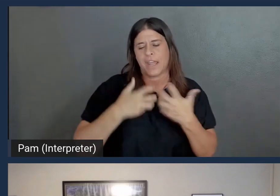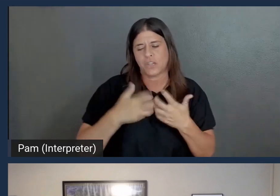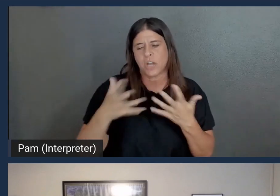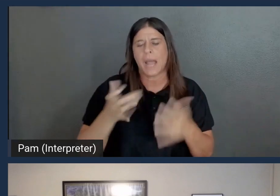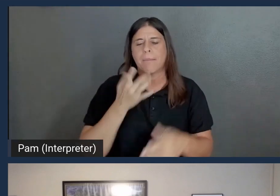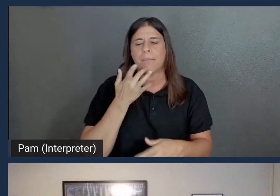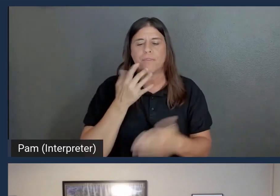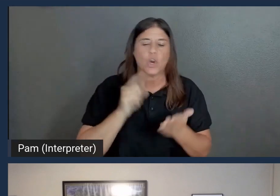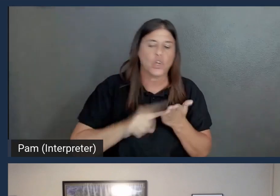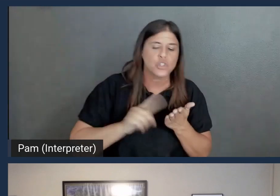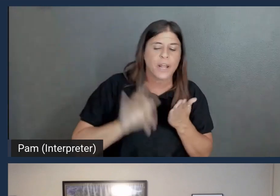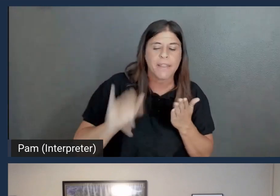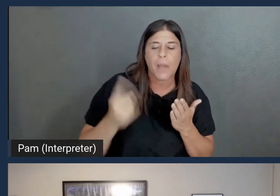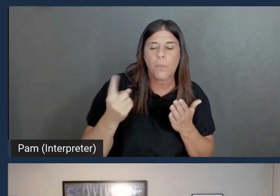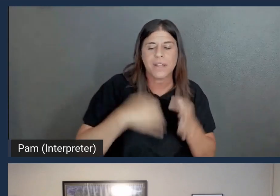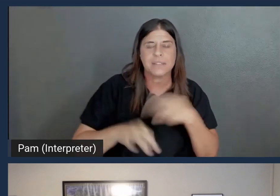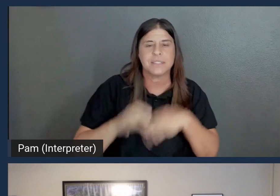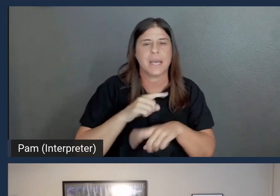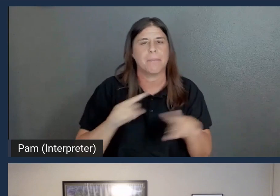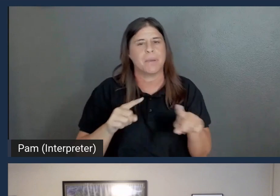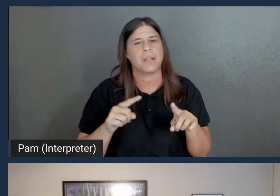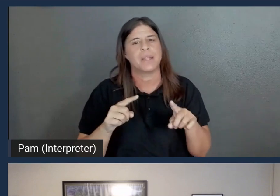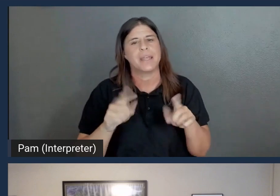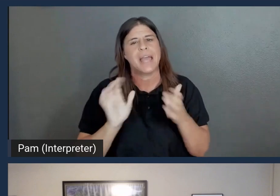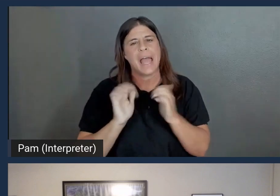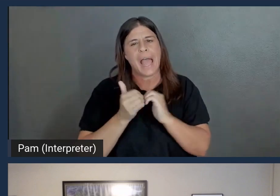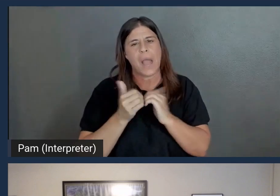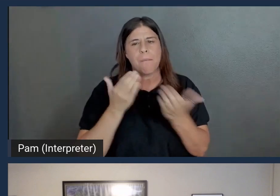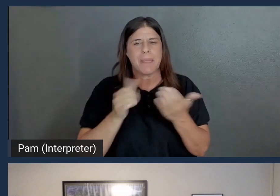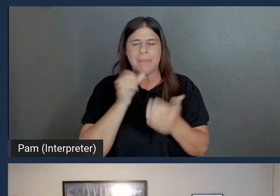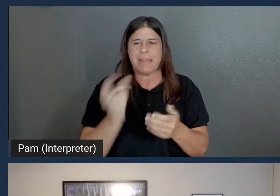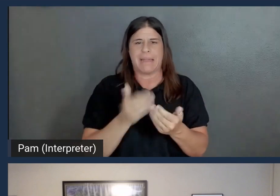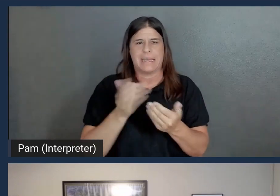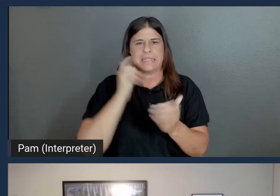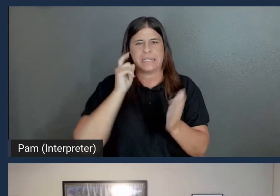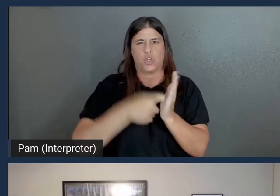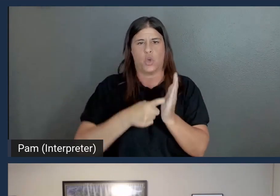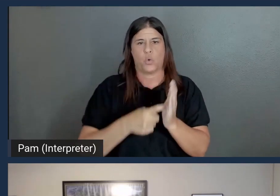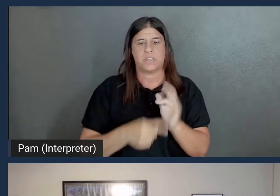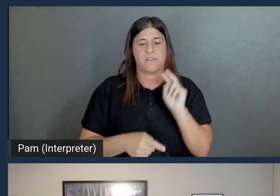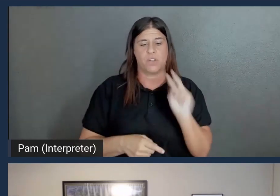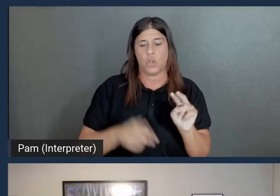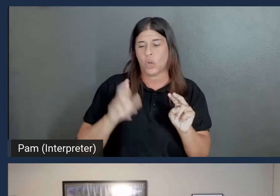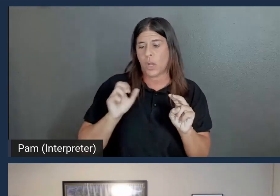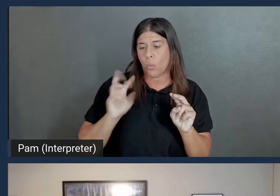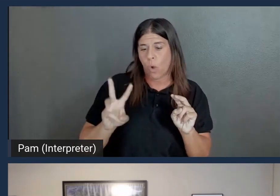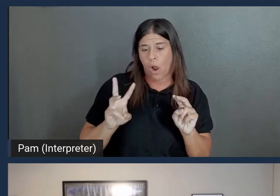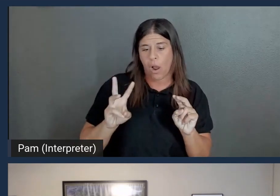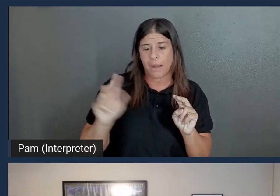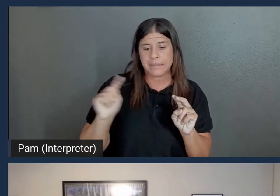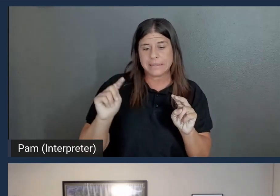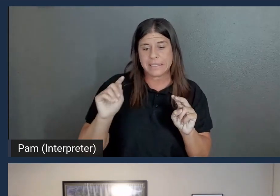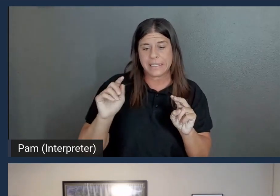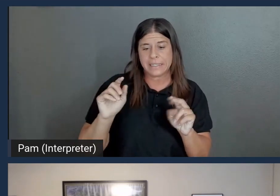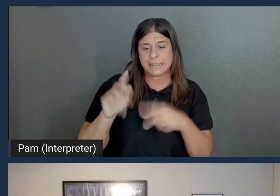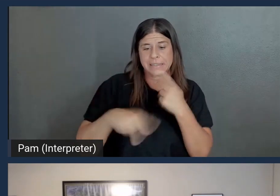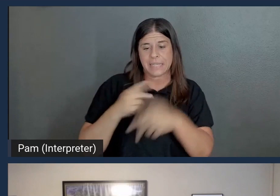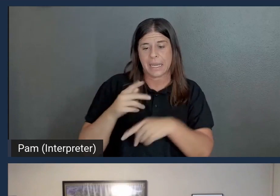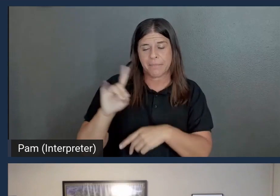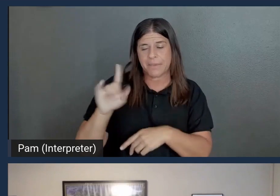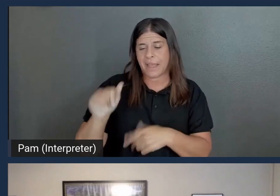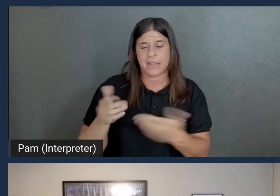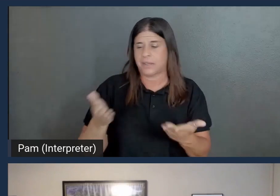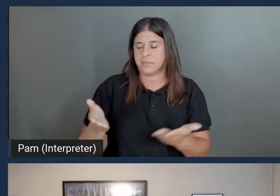might be problematic, that in a way that may not be easily seen by just looking at raw IoT type data. Yeah, I